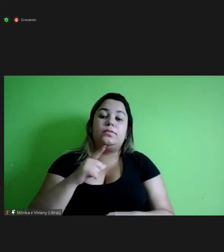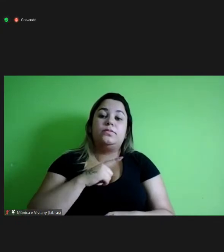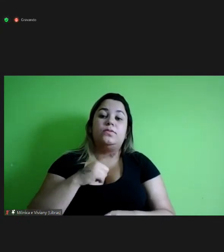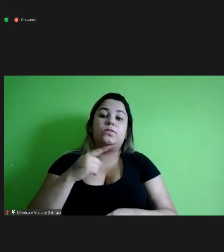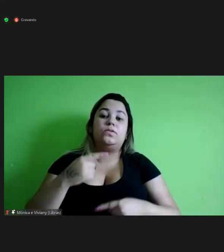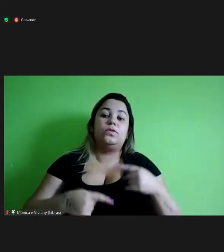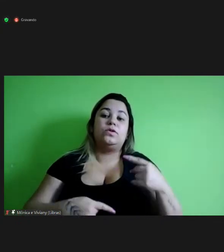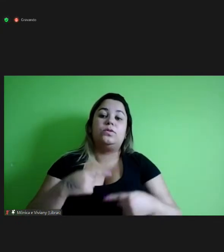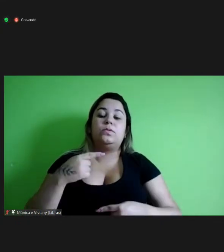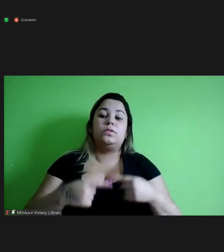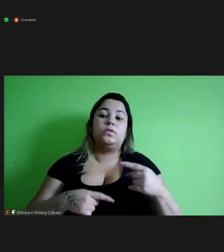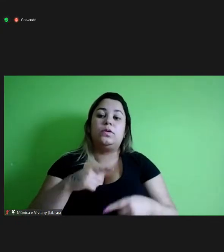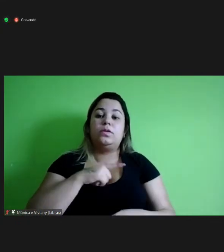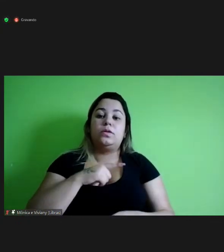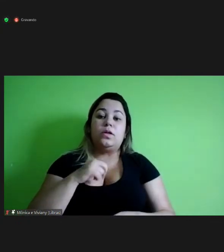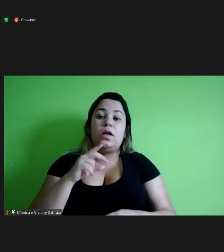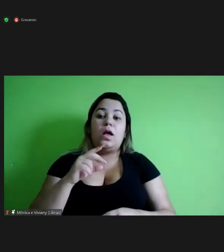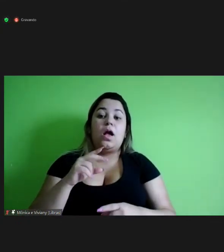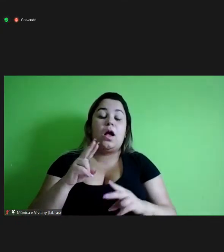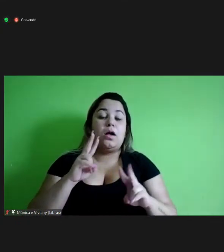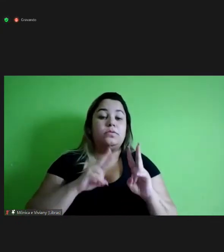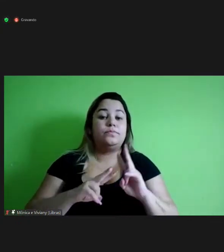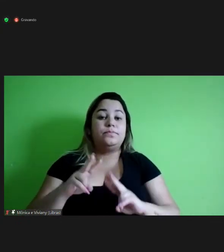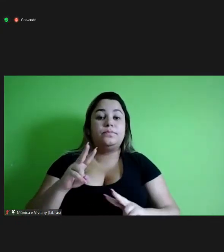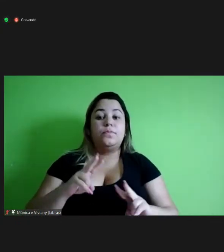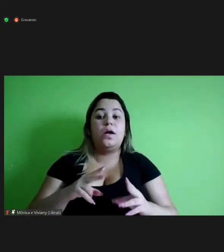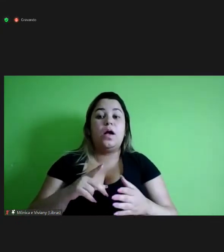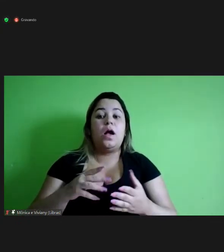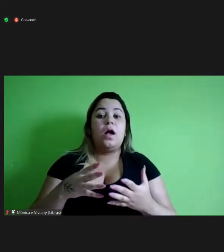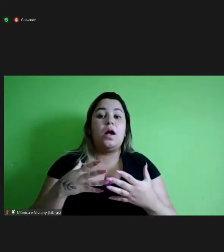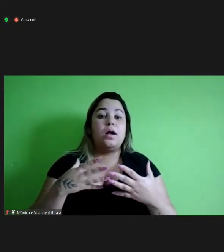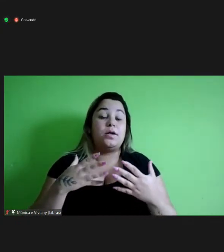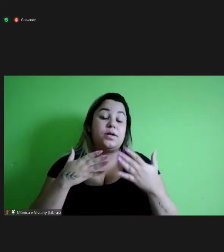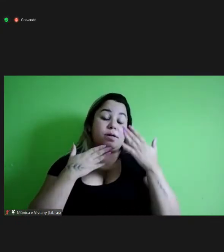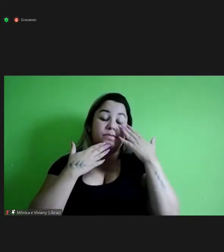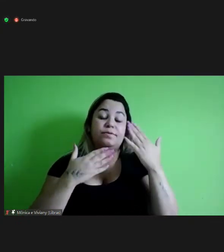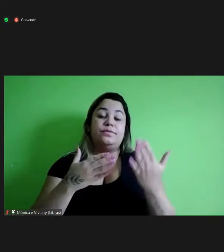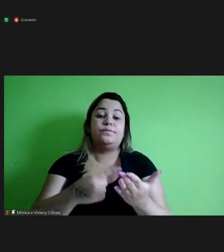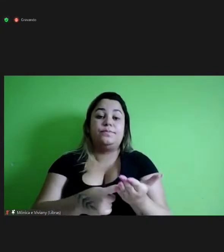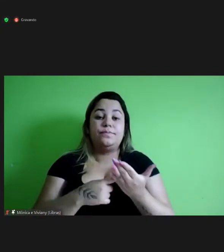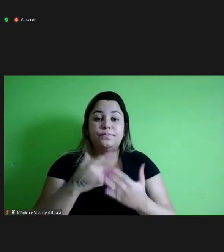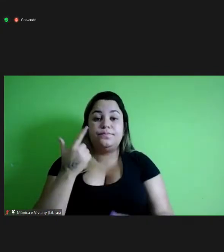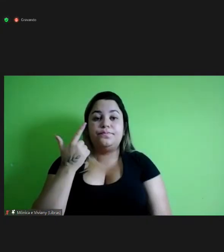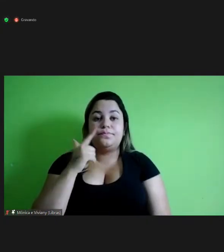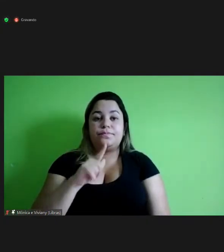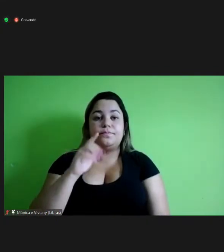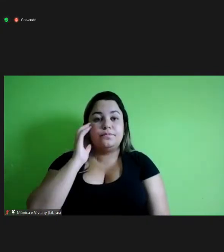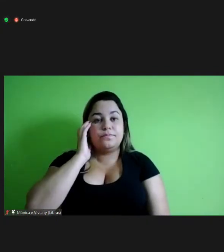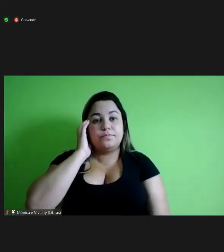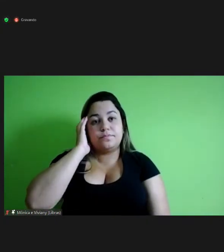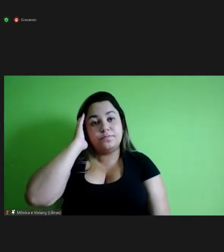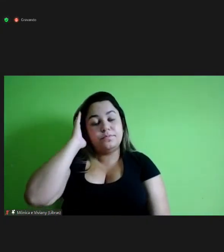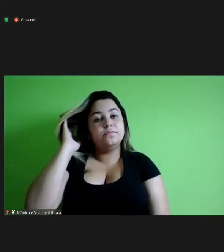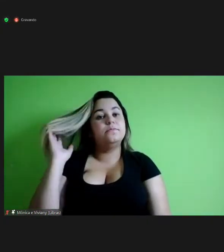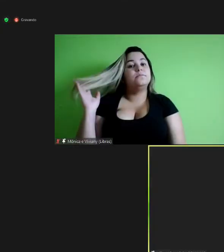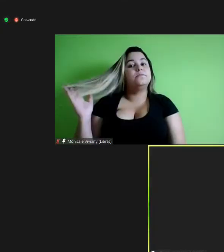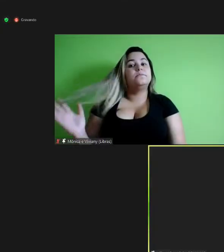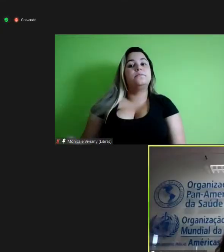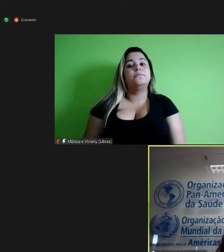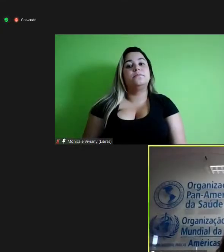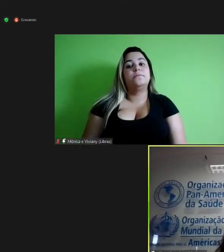opportunity for us to have a dialogue with those who are watching, and I thank for the invitation once more.